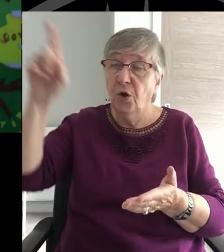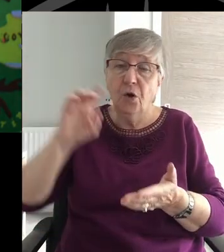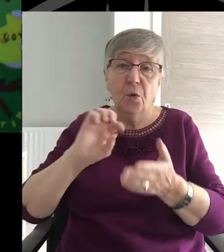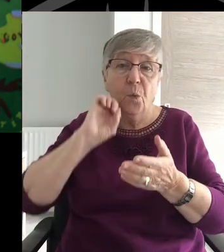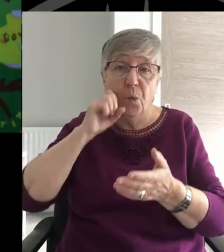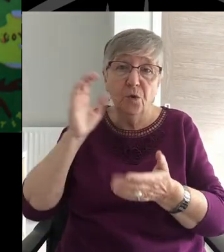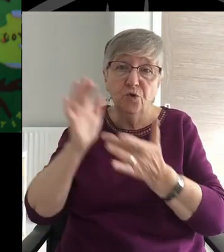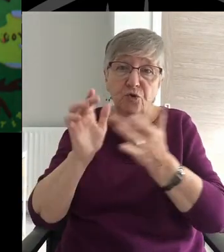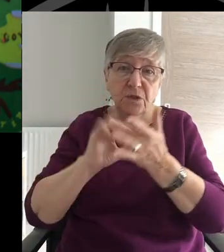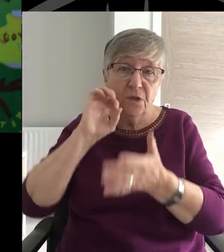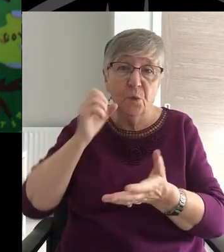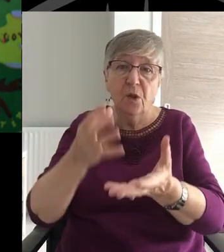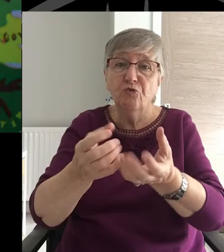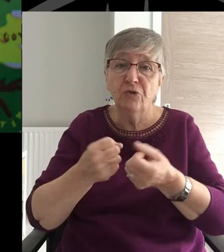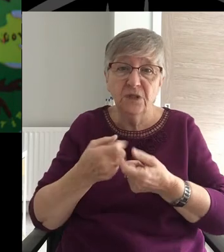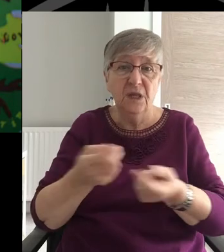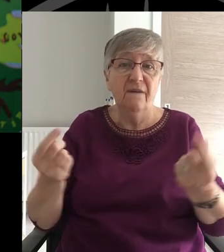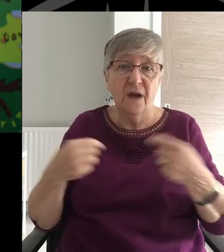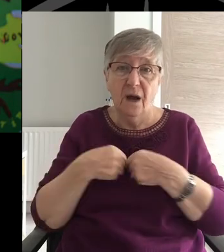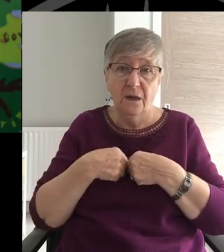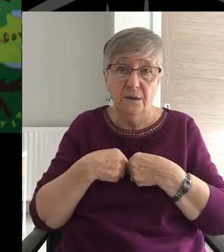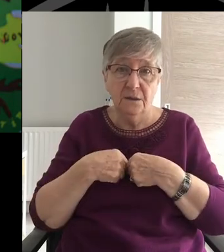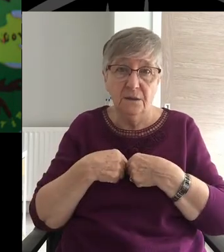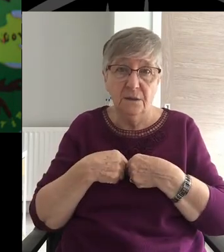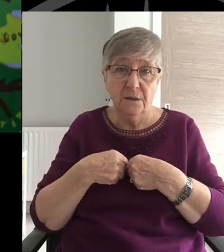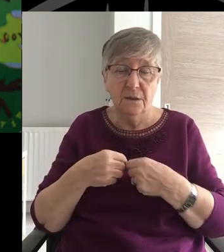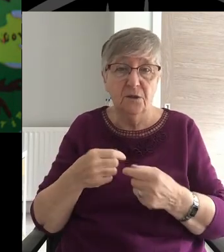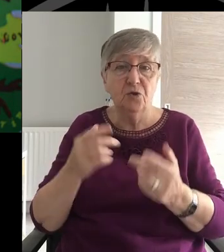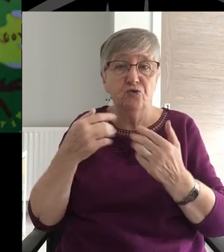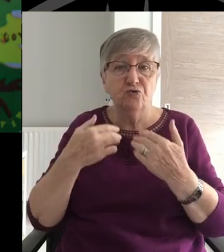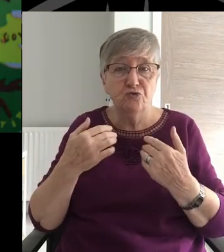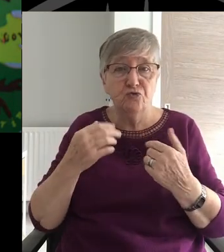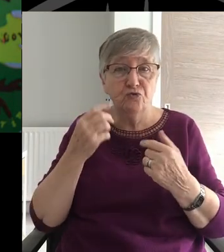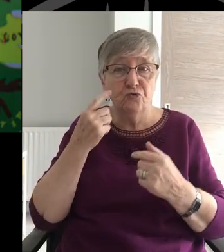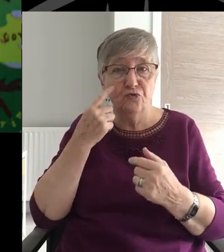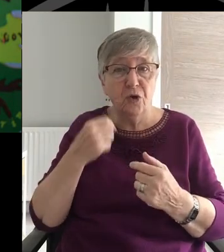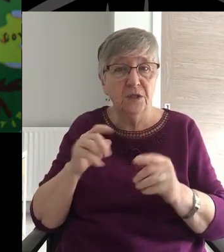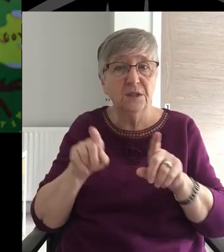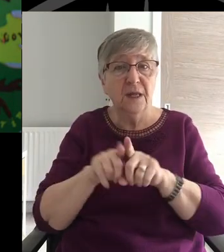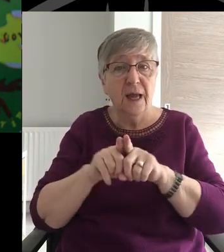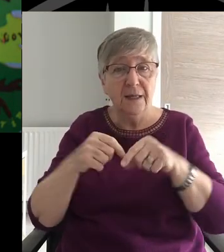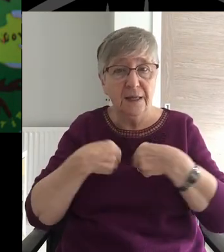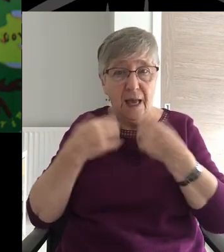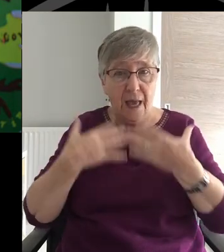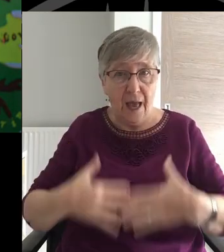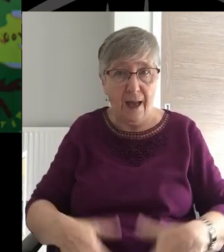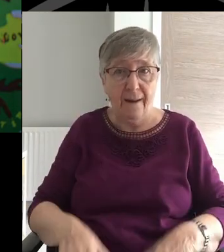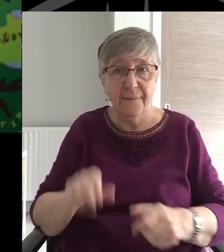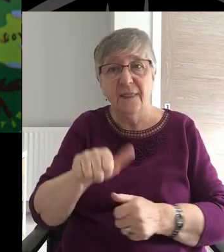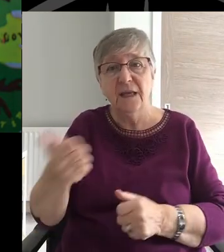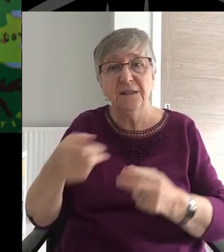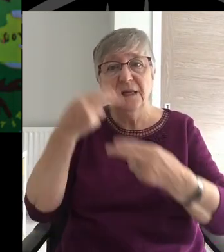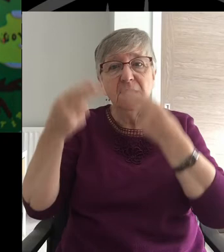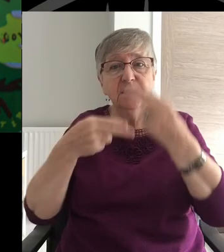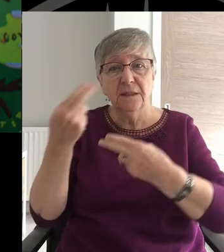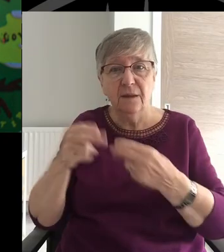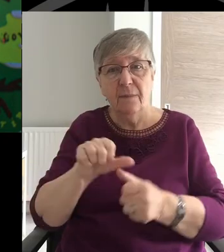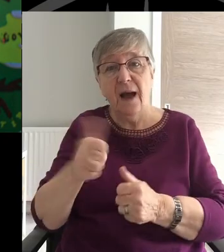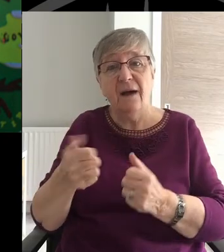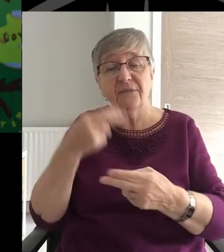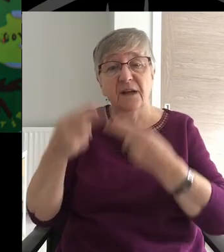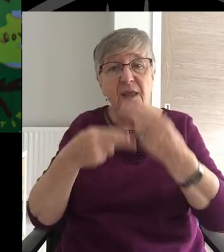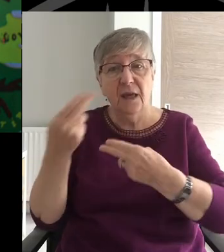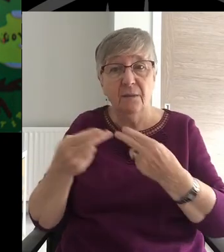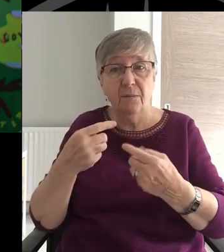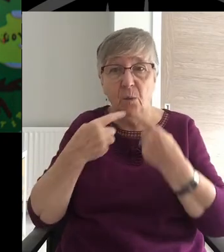when we come to him just as I am. And that's our next hymn. After we've sung this hymn, we'll